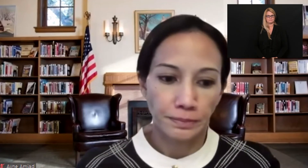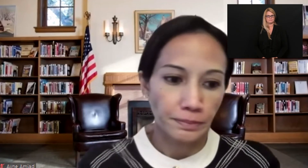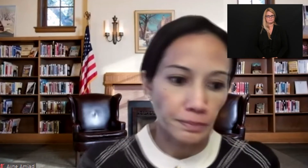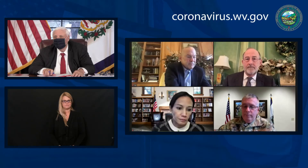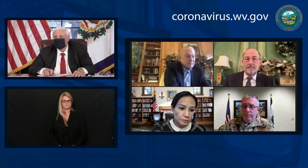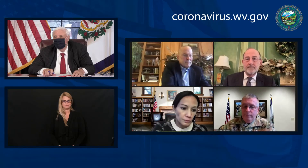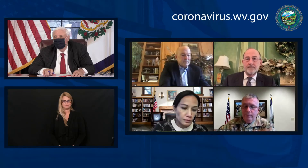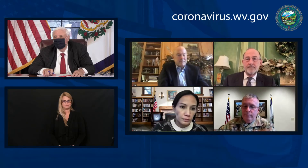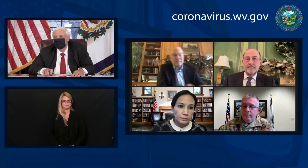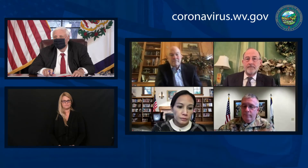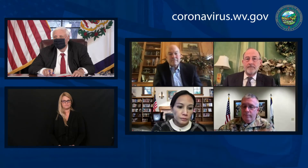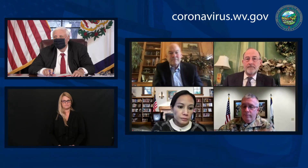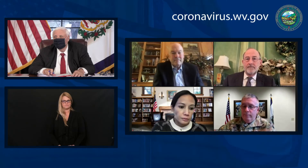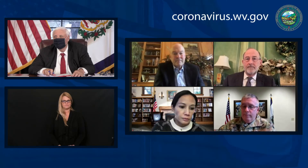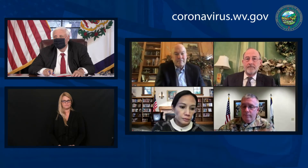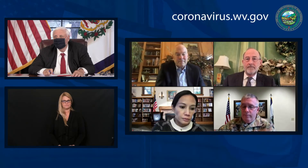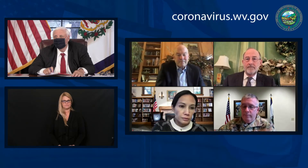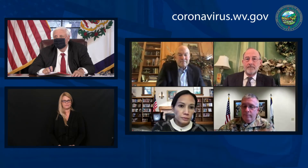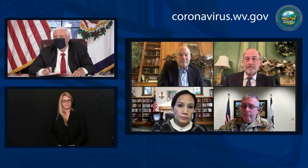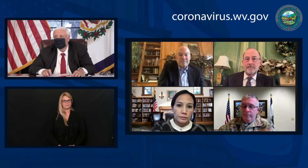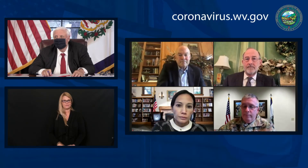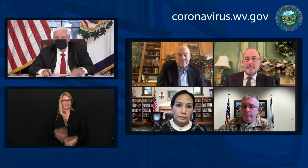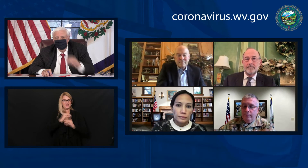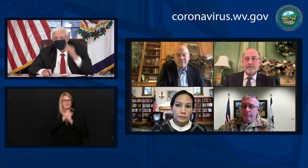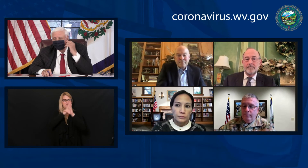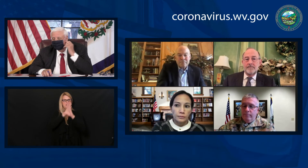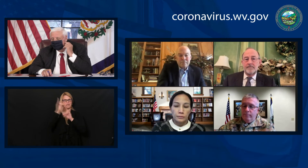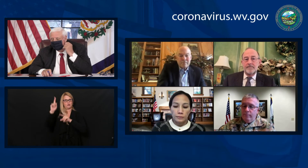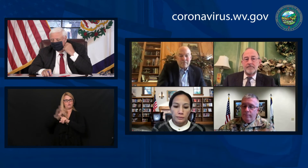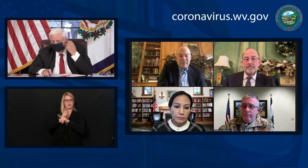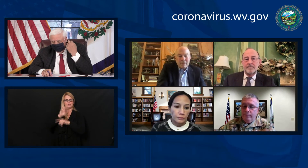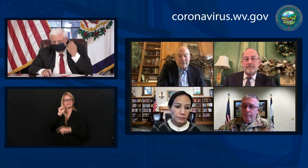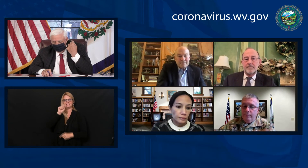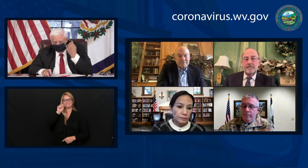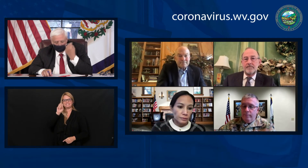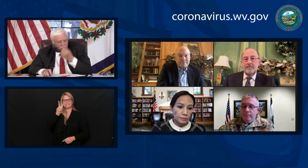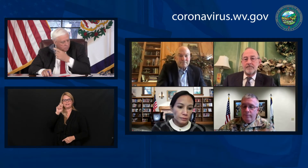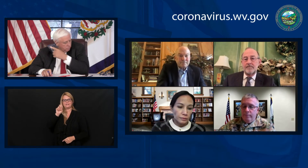now go to questions from members of the media. The first today from Steve Adams with Ogden Newspapers.